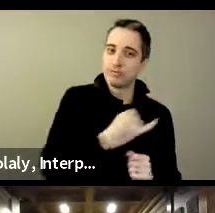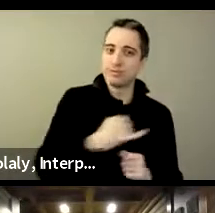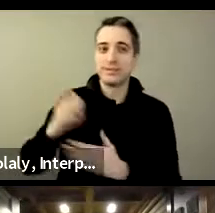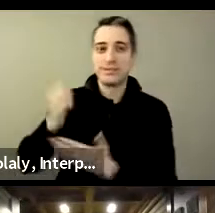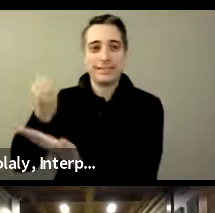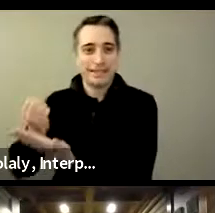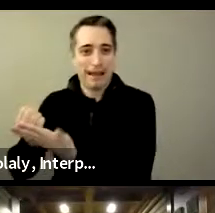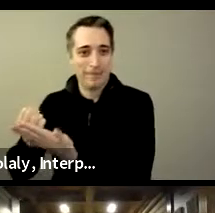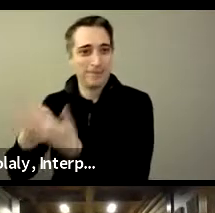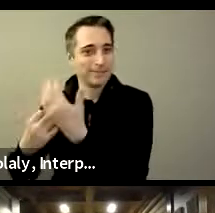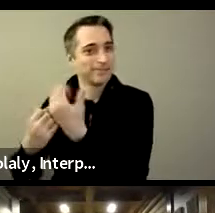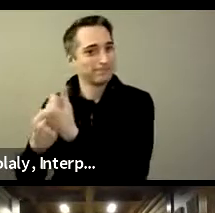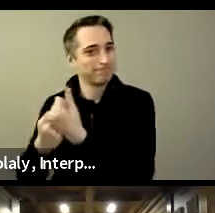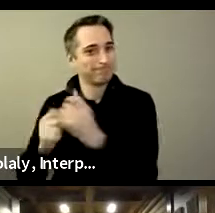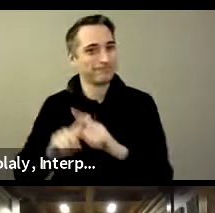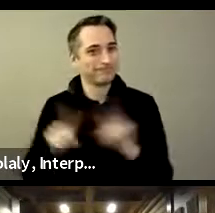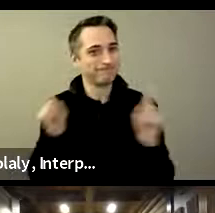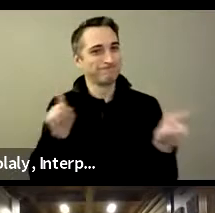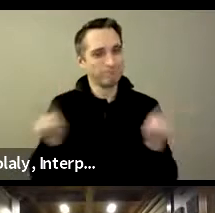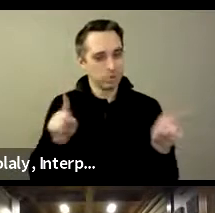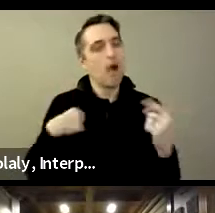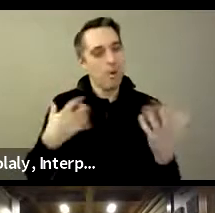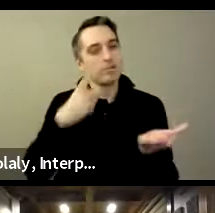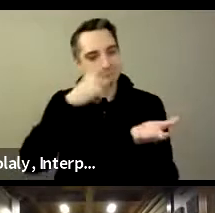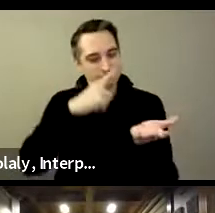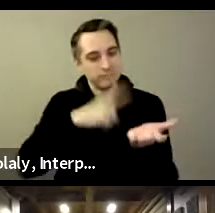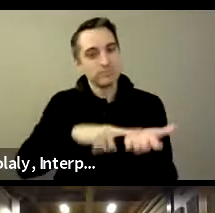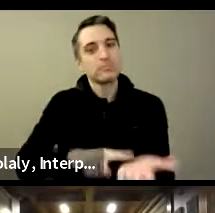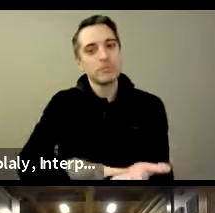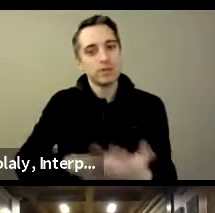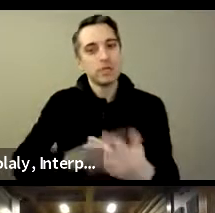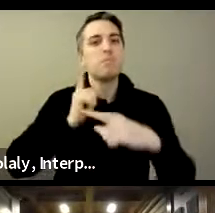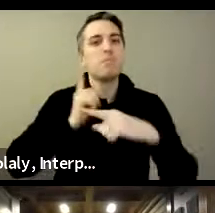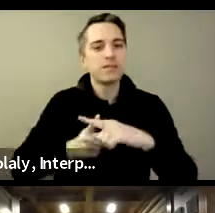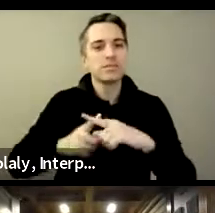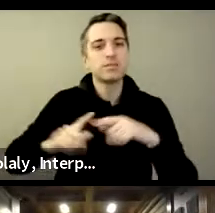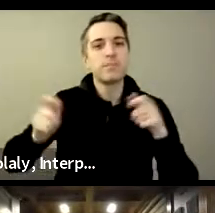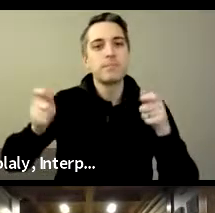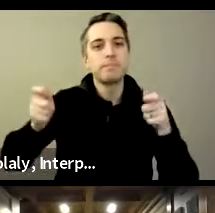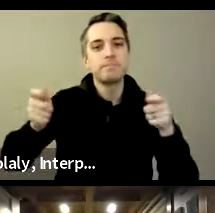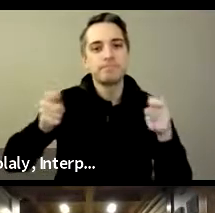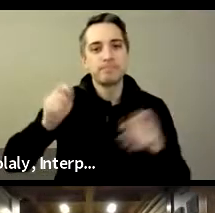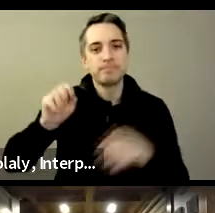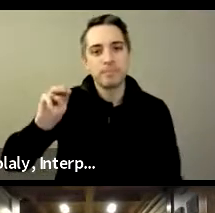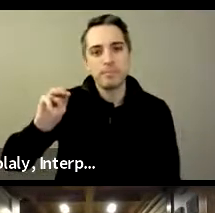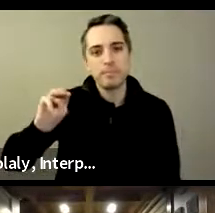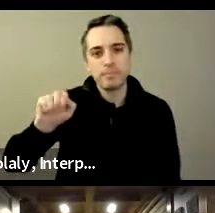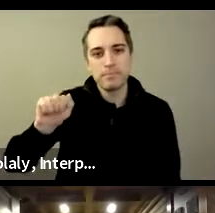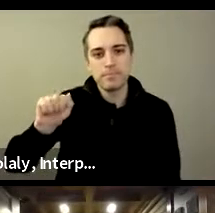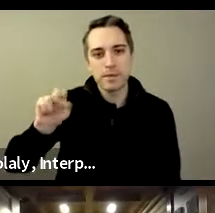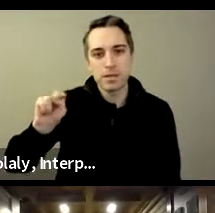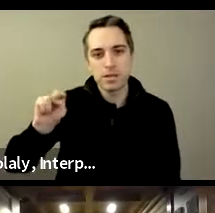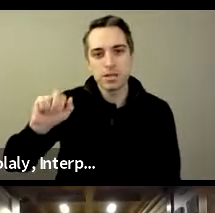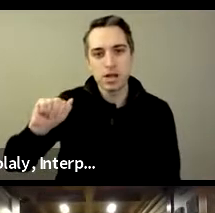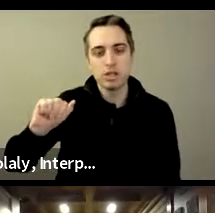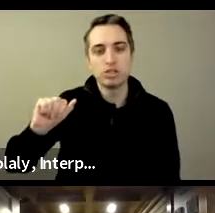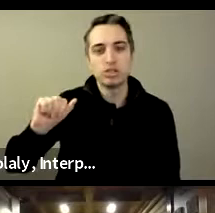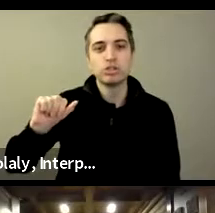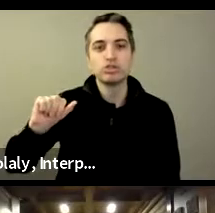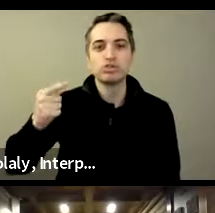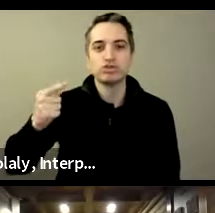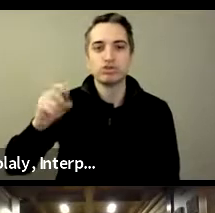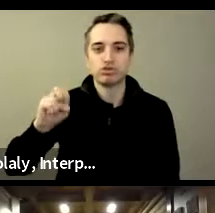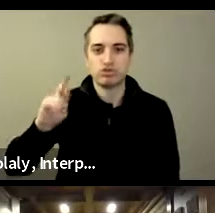something I want to look into, as well as managerial racism, while I'm a part of the Black Leadership